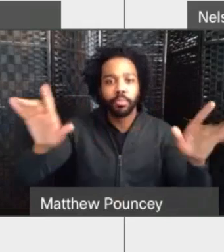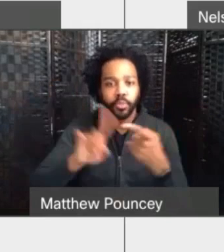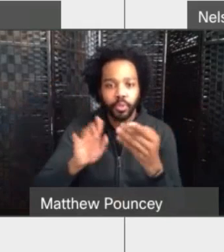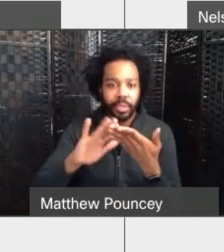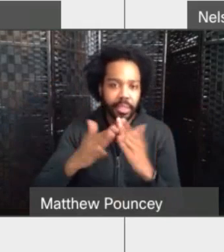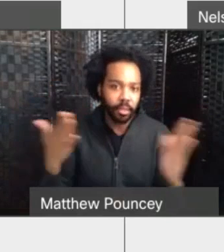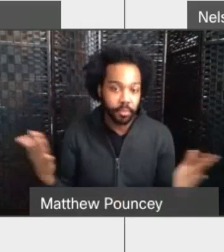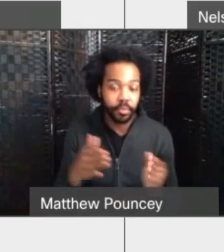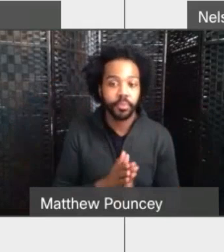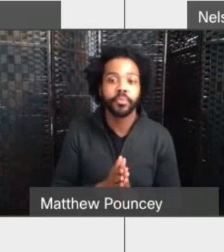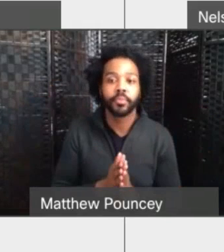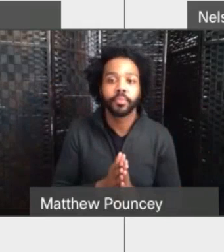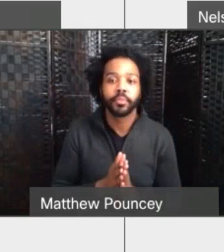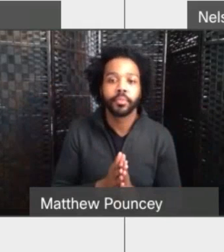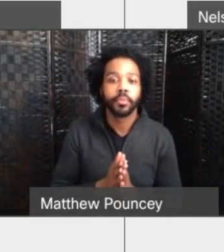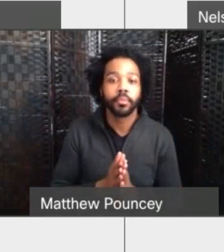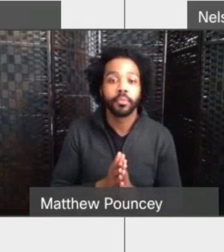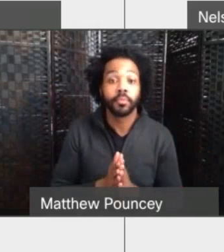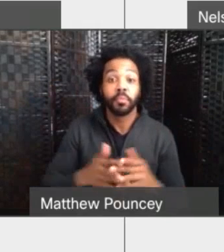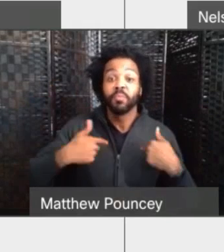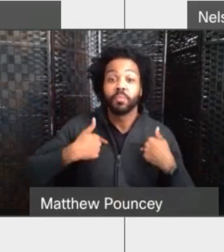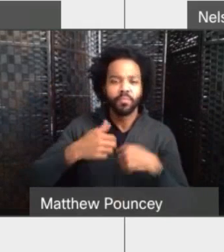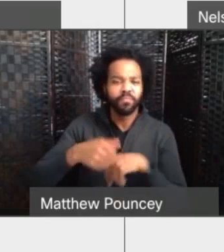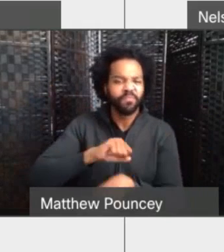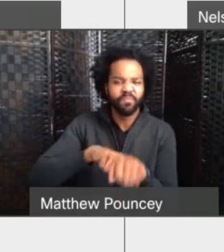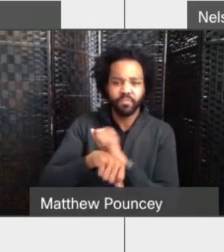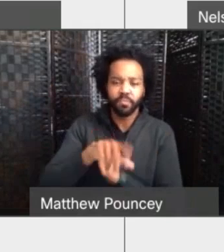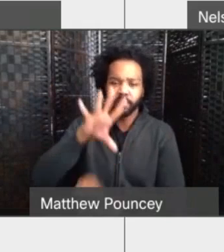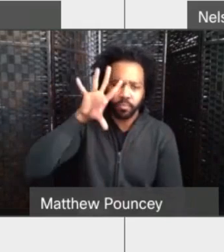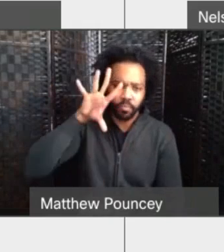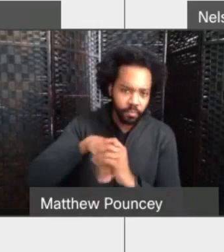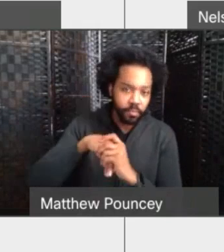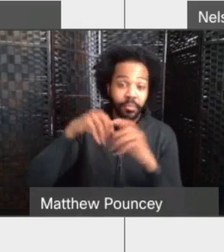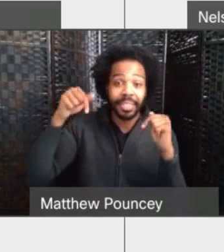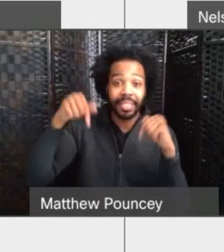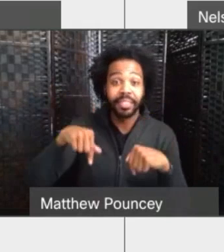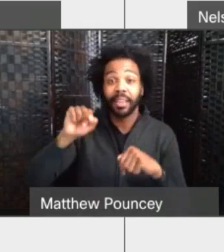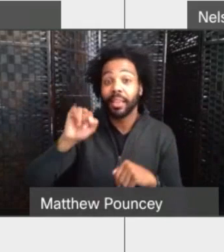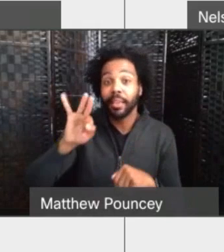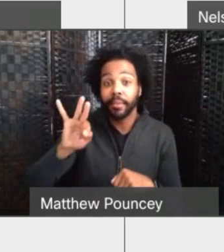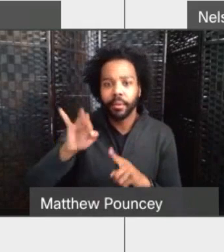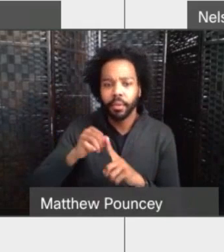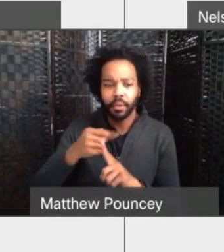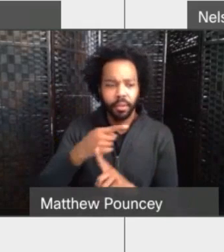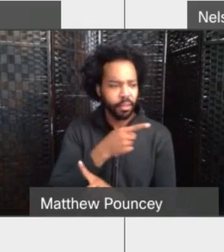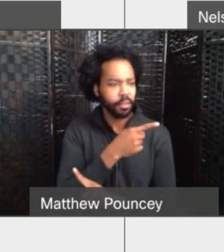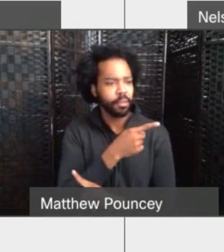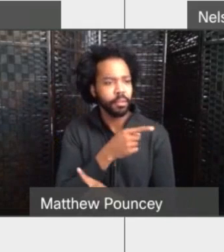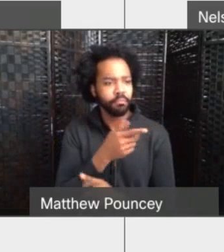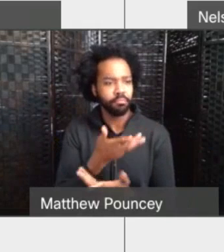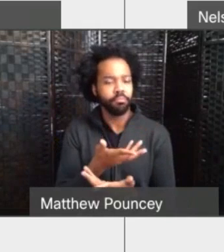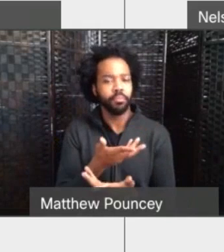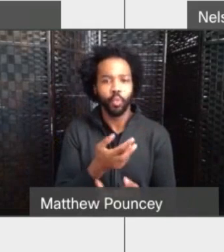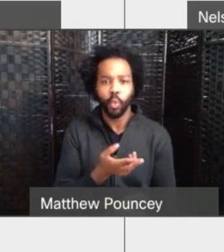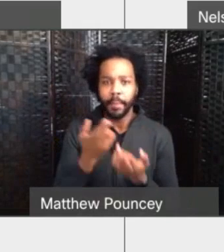very involved in this in the sense that whenever there's an outlier or a variance for what's recommended with